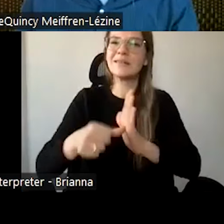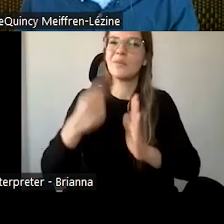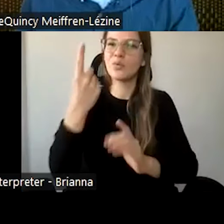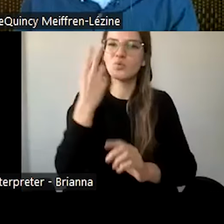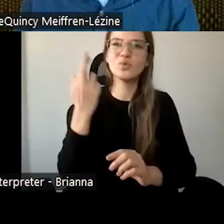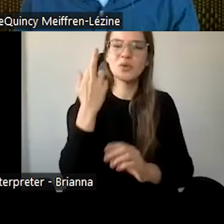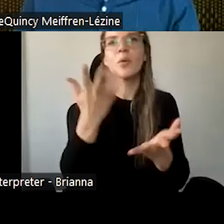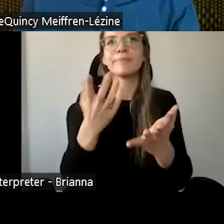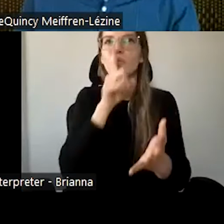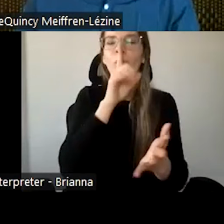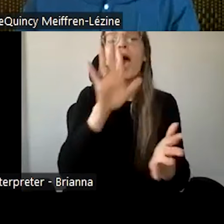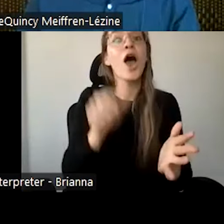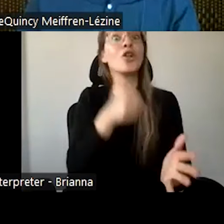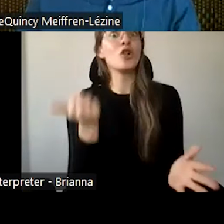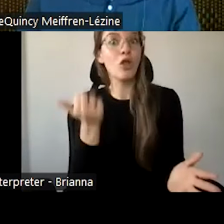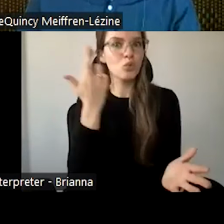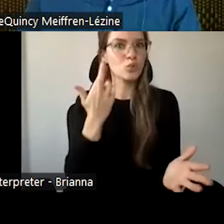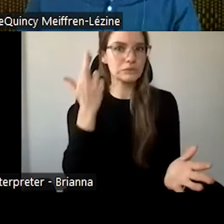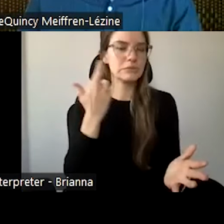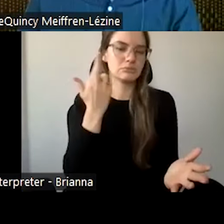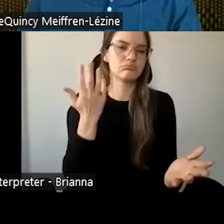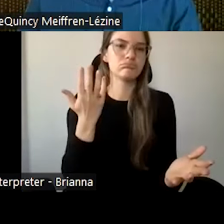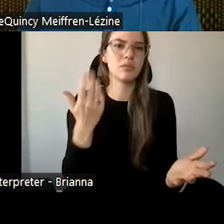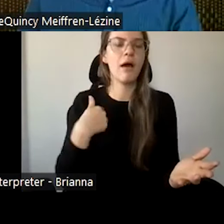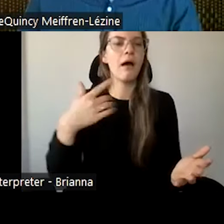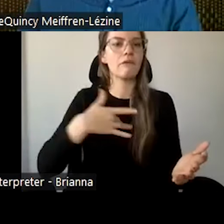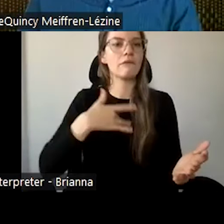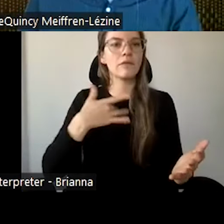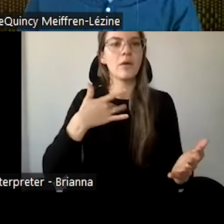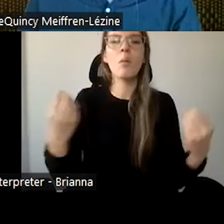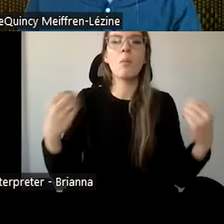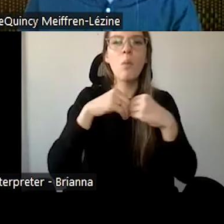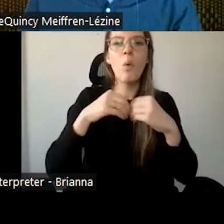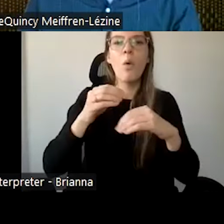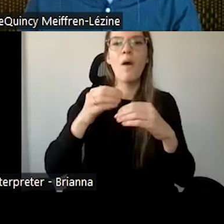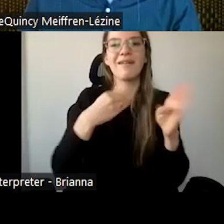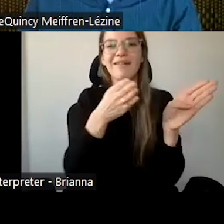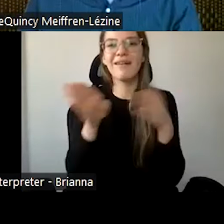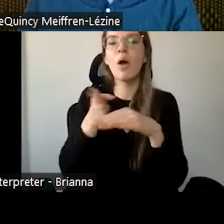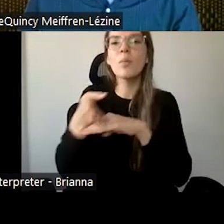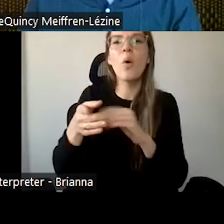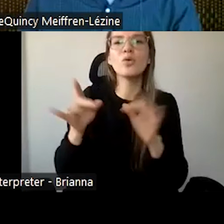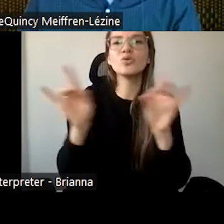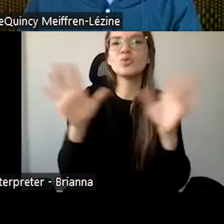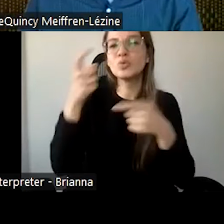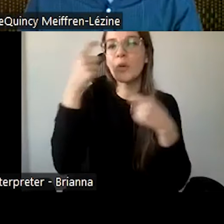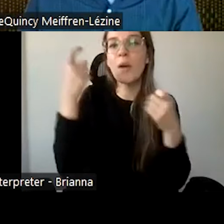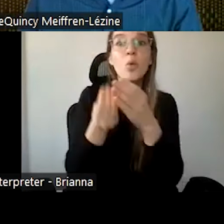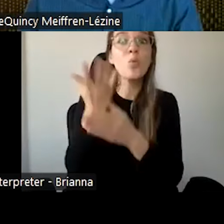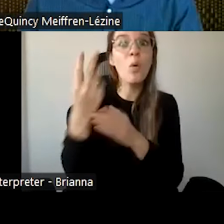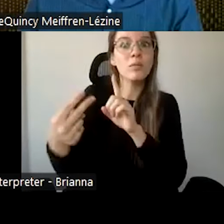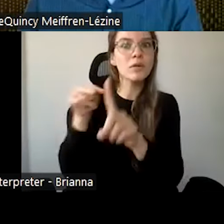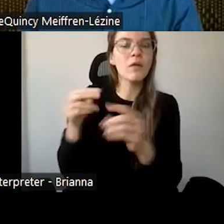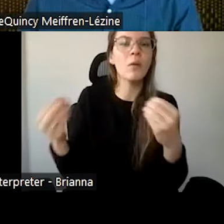another reason, why I think that moving towards more of a post-traumatic growth perspective is useful, going back